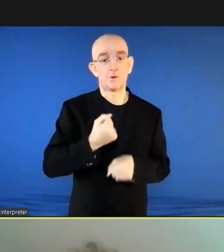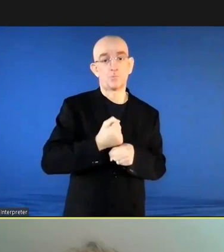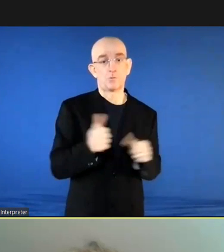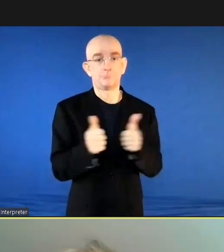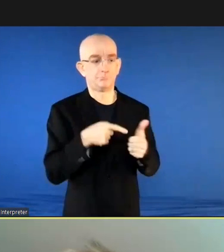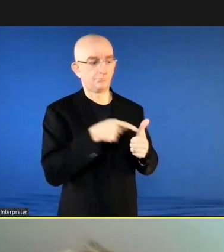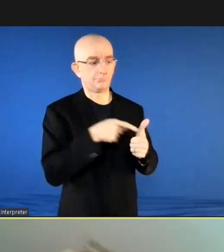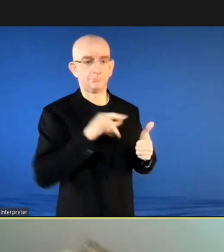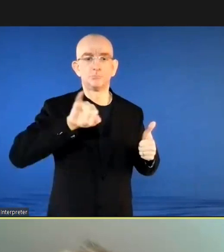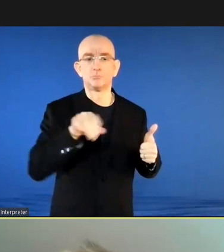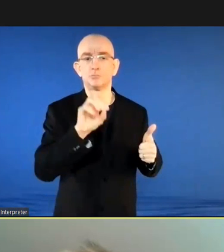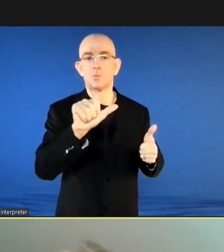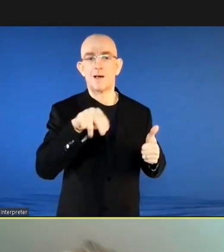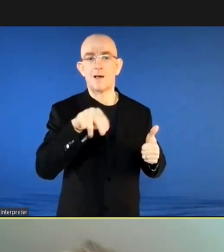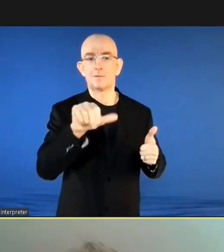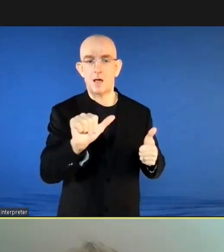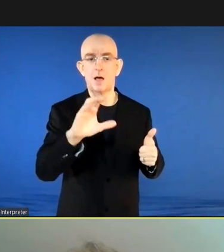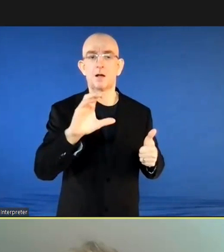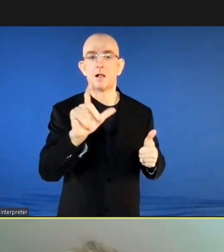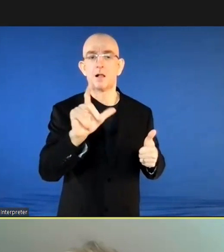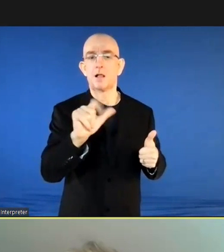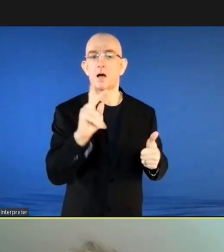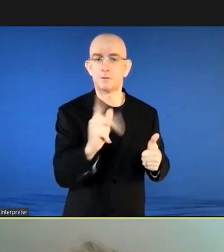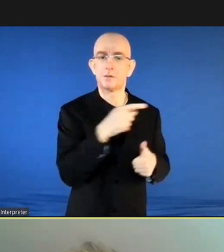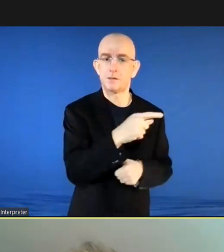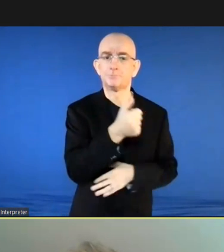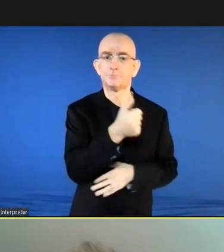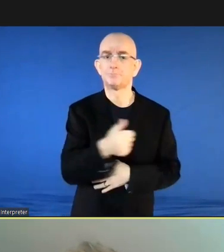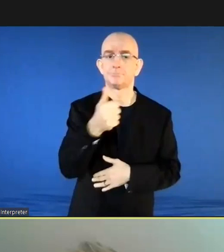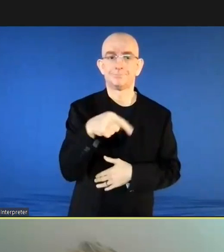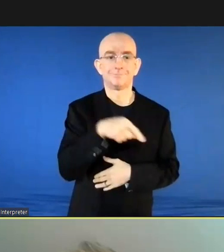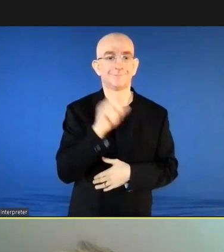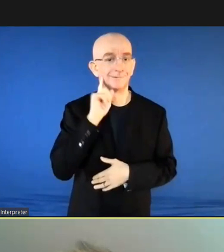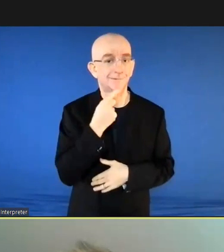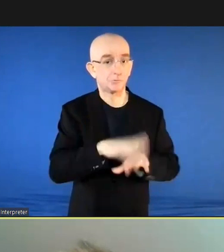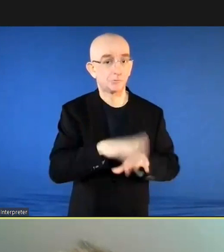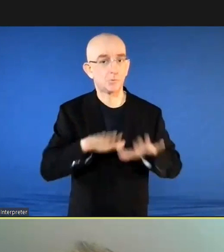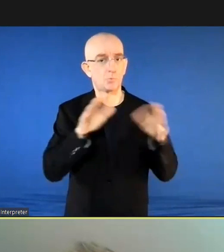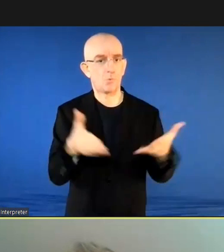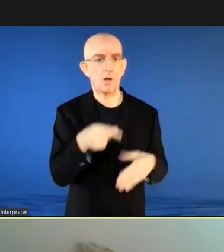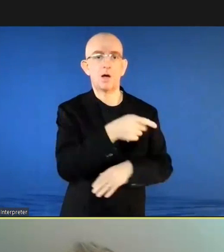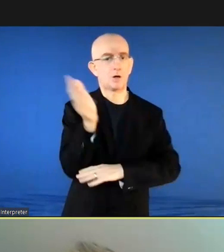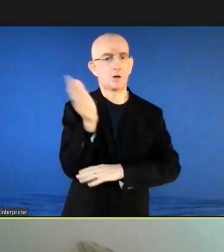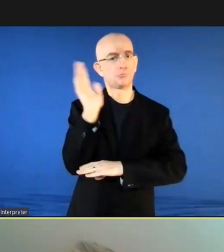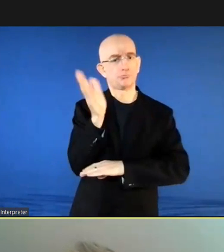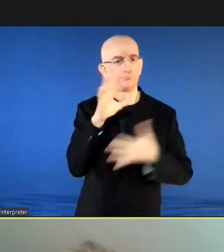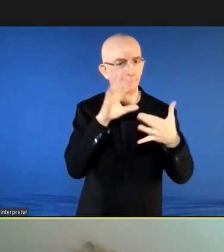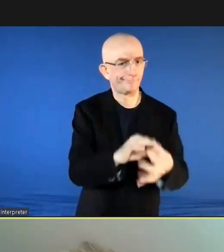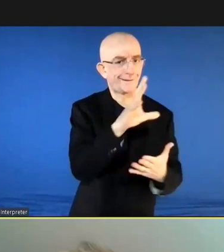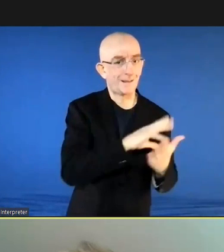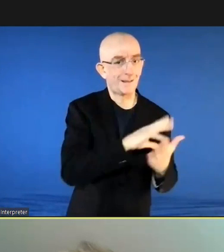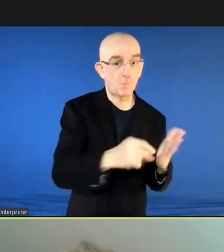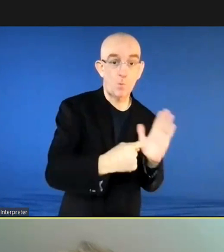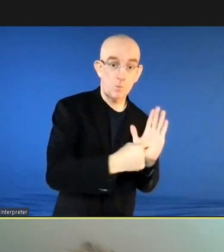report, I just want to introduce you briefly to the work of Deaf Child Worldwide, who we are, what we do, and what our